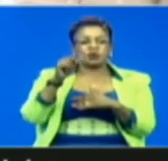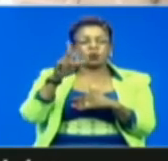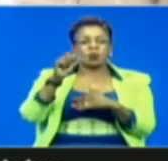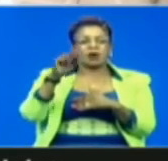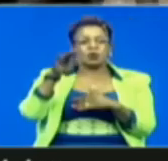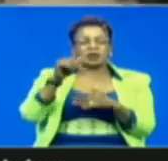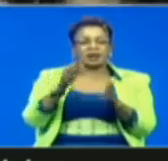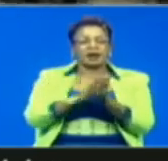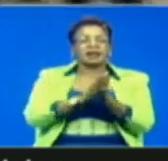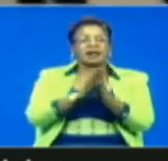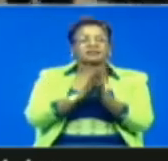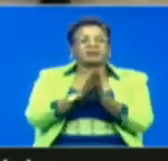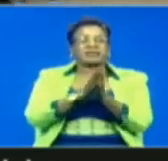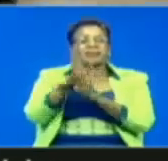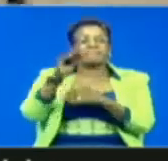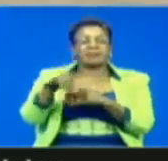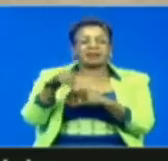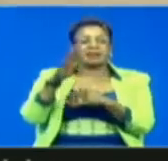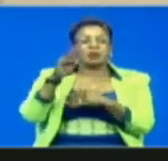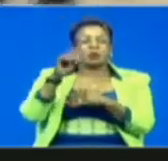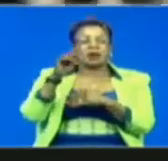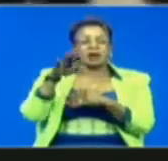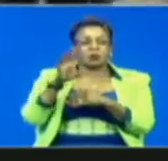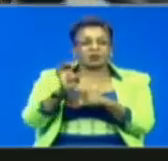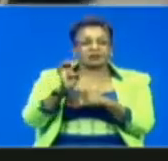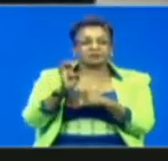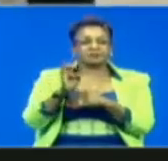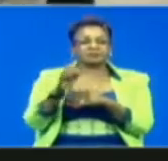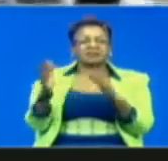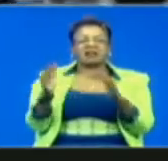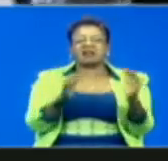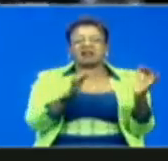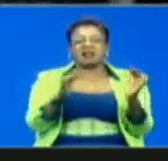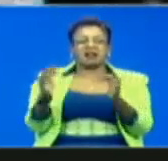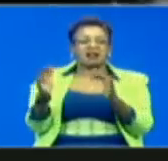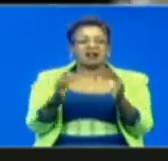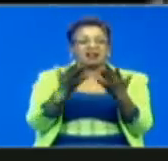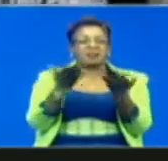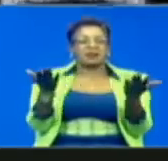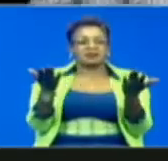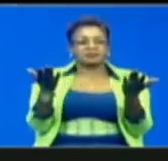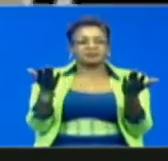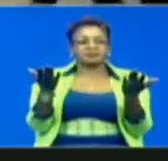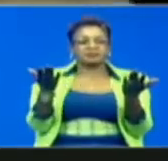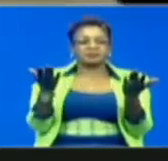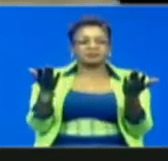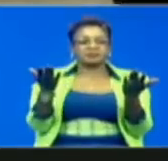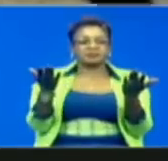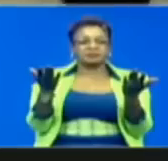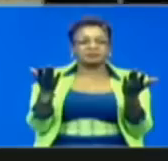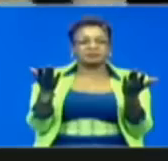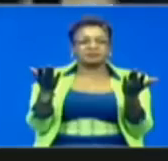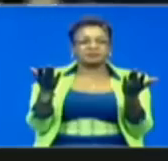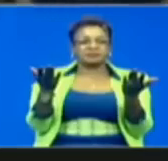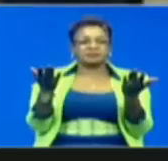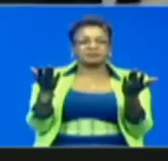an aspirant MP, Moses Nandalwe, shamelessly clashed in front of the grieving mourners. Security,